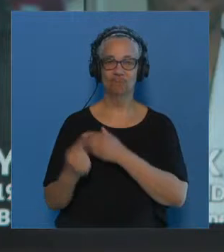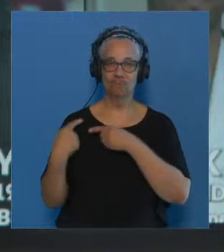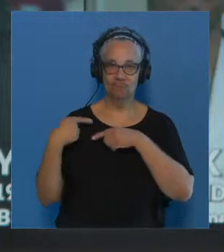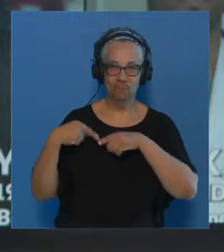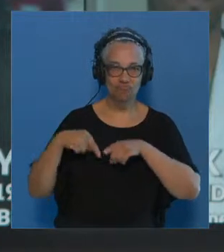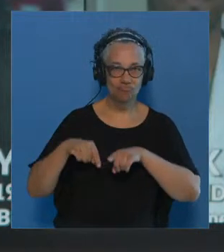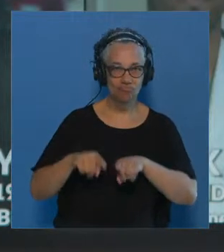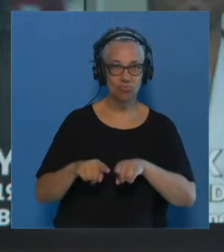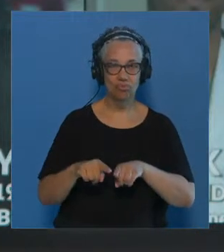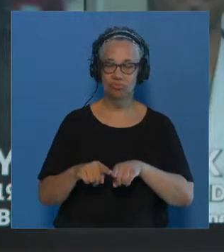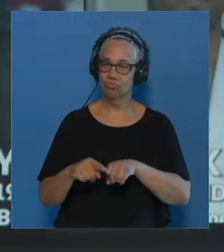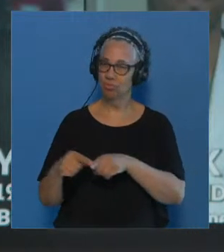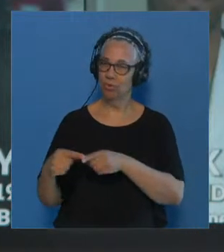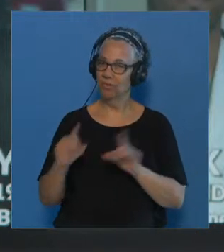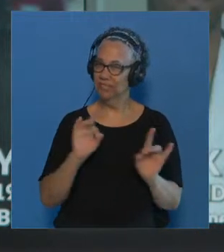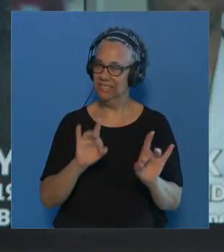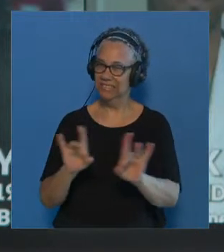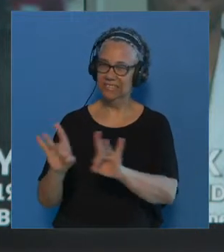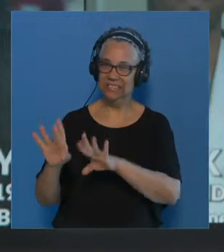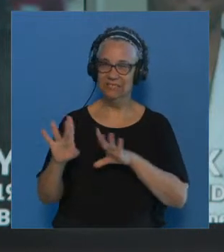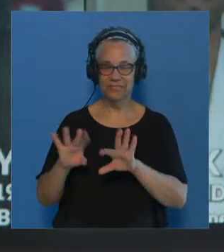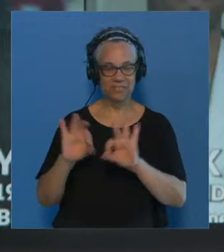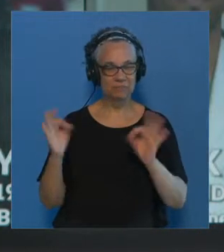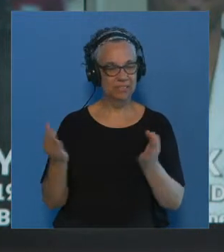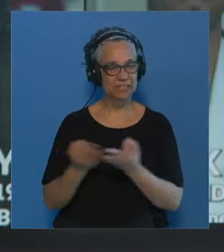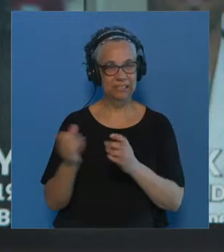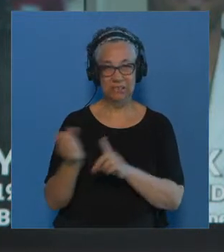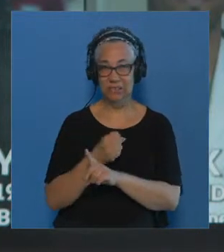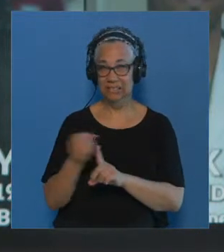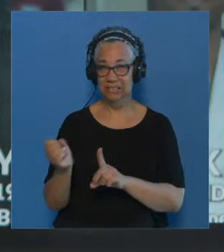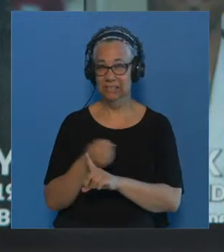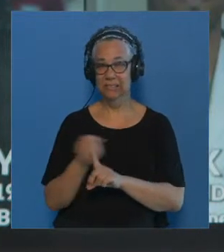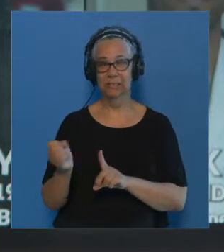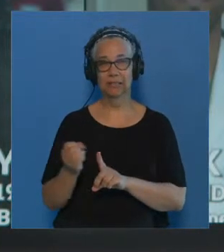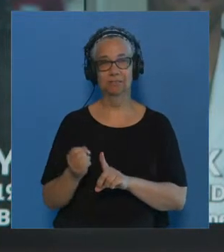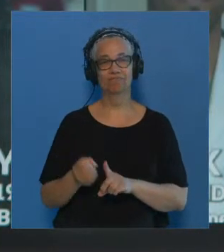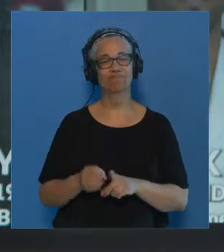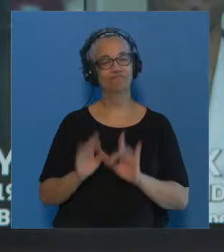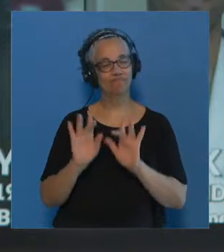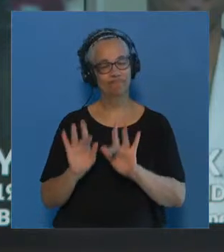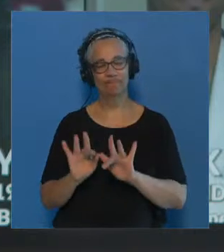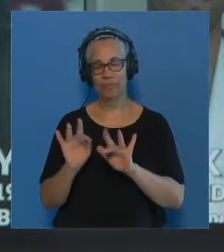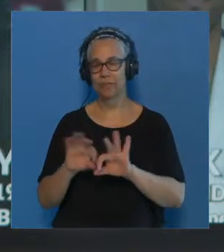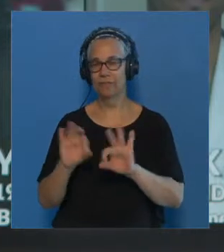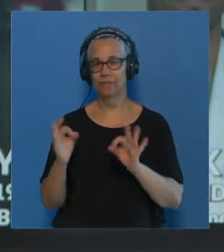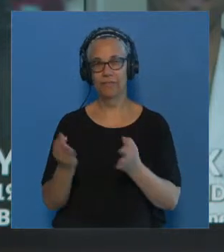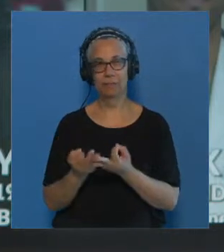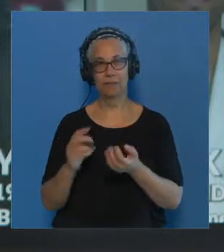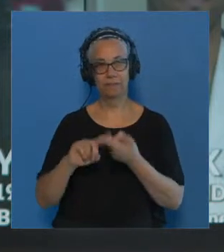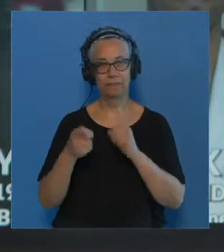prayers and best wishes go out to Mr. Brown's family, friends, and colleagues.